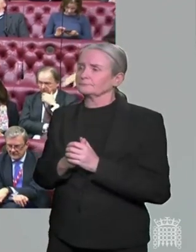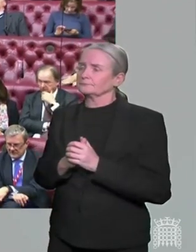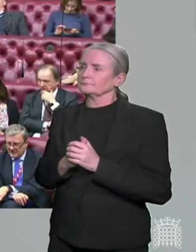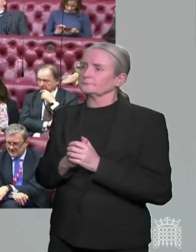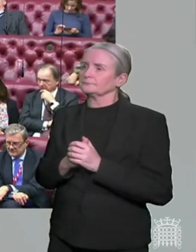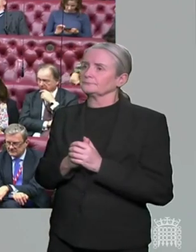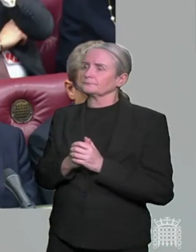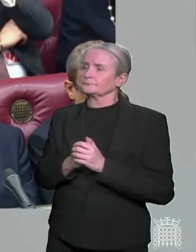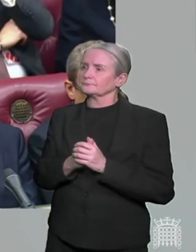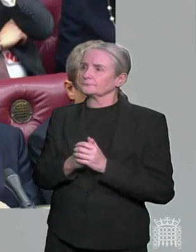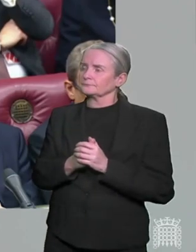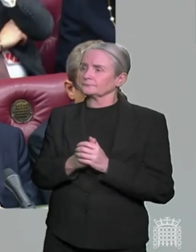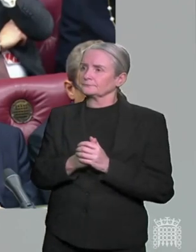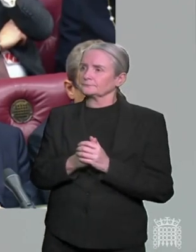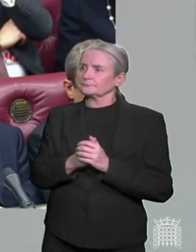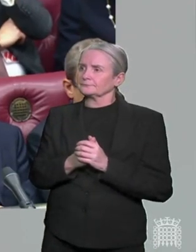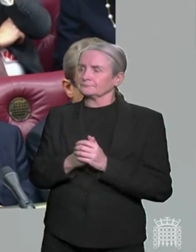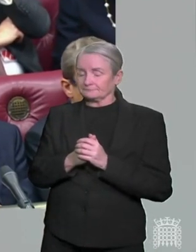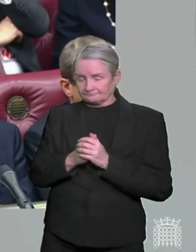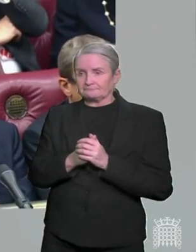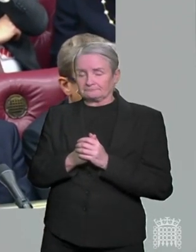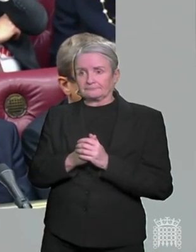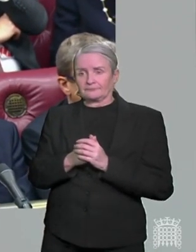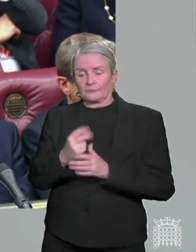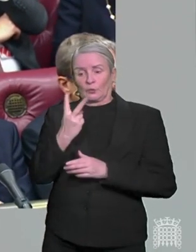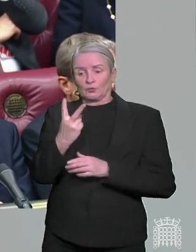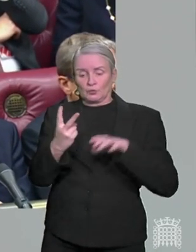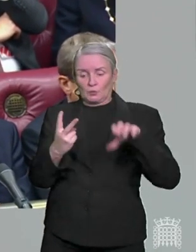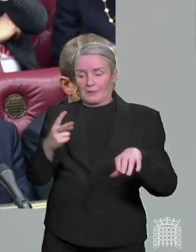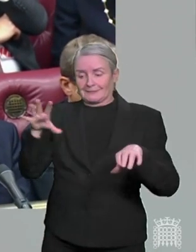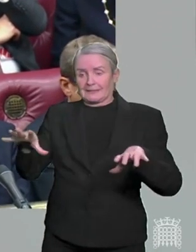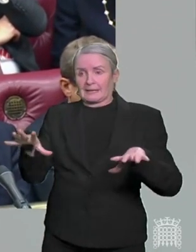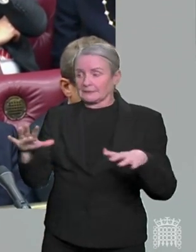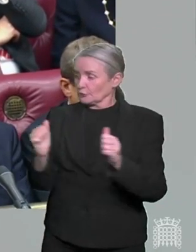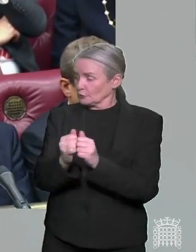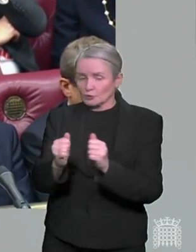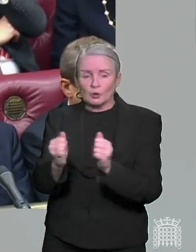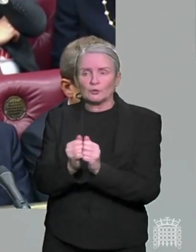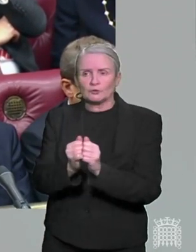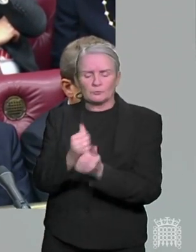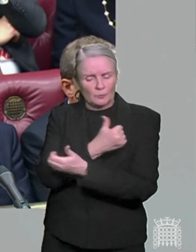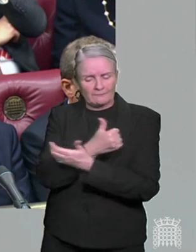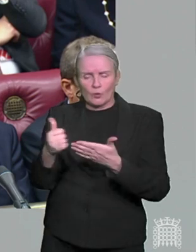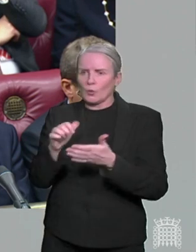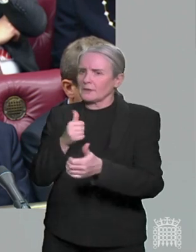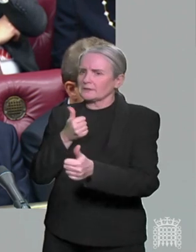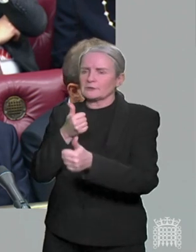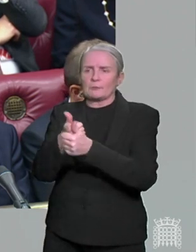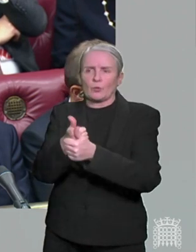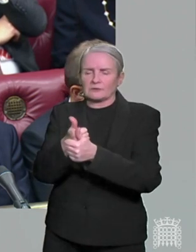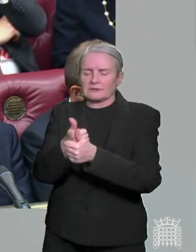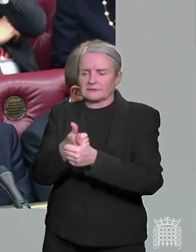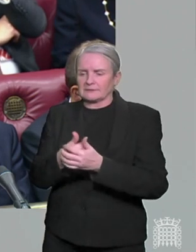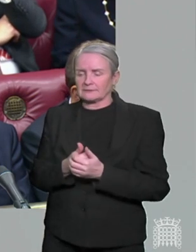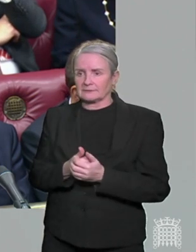My Lords, this government has always supported a two-state solution, and that remains the case. Clearly, recognising a Palestinian state